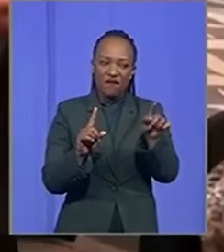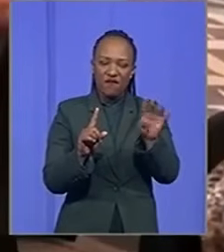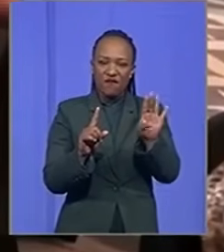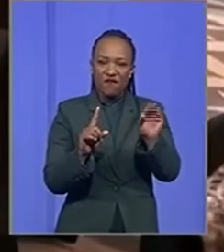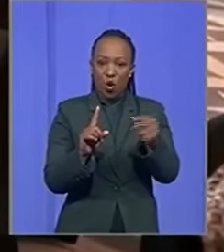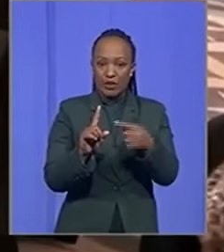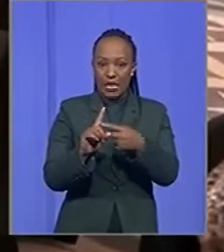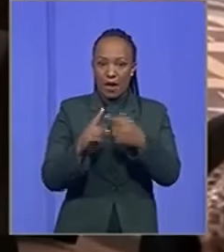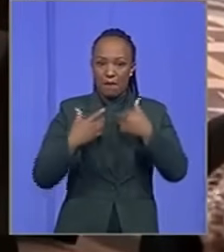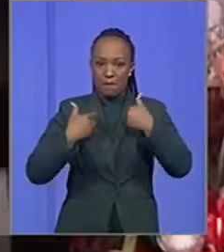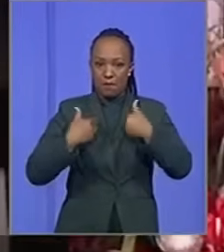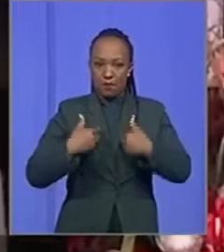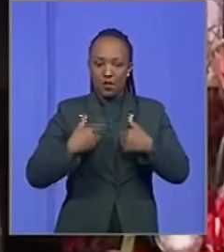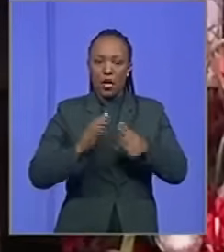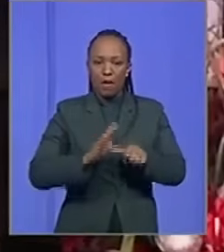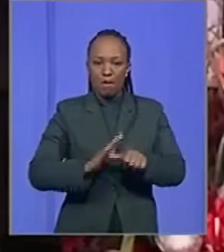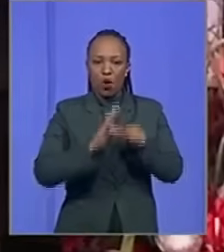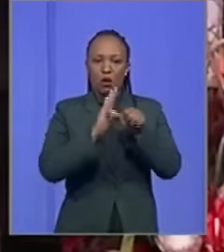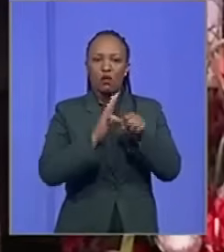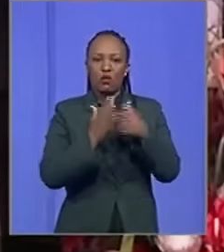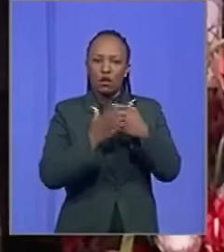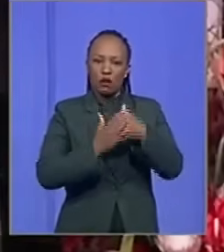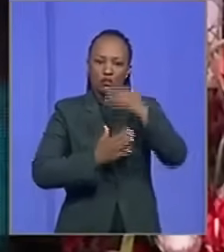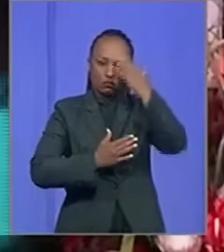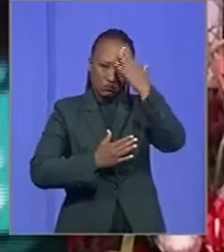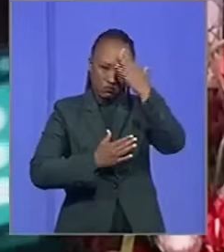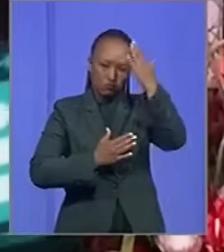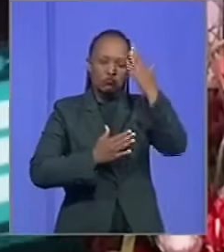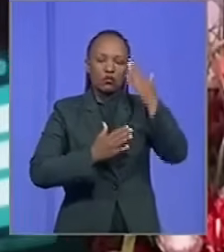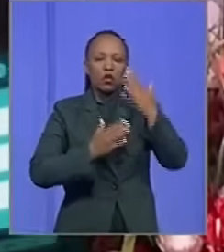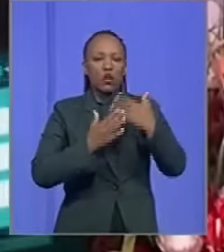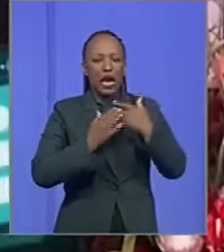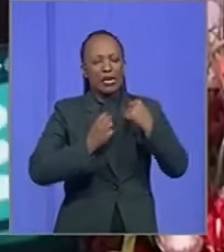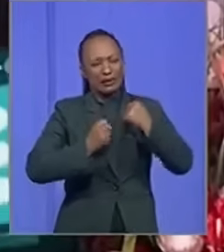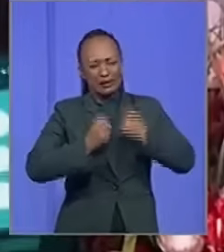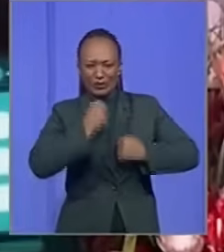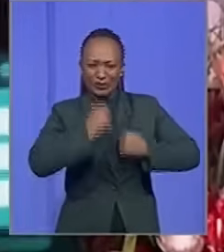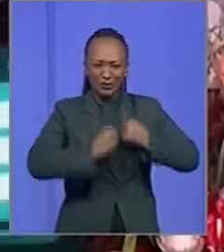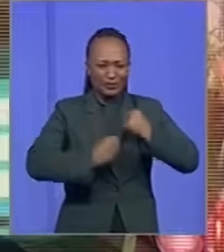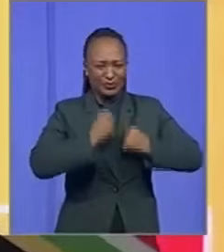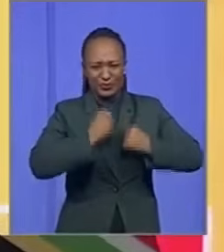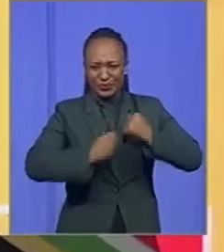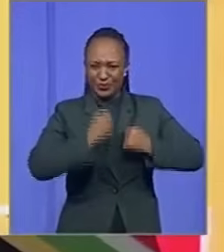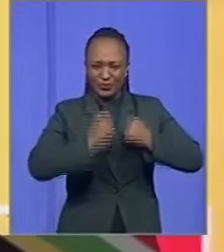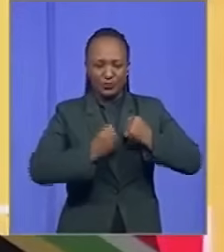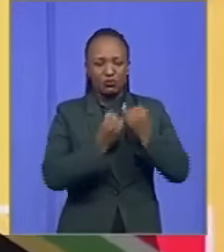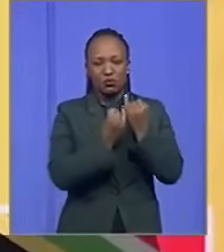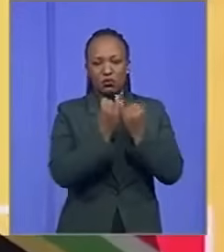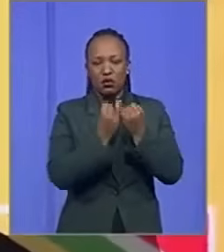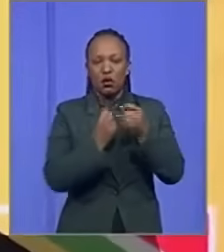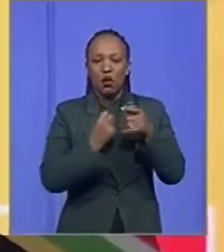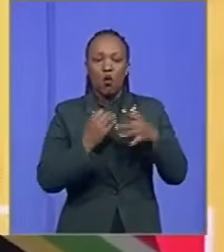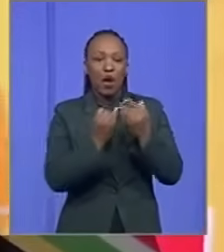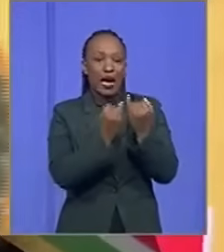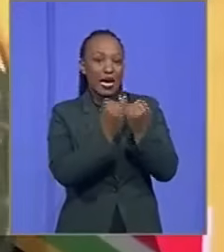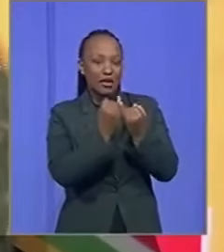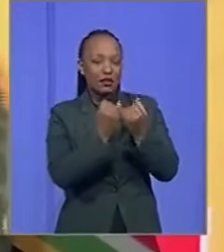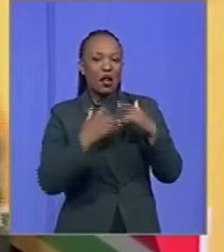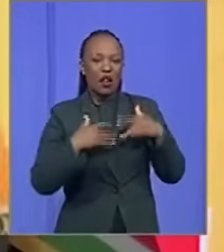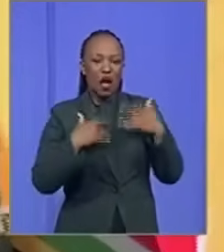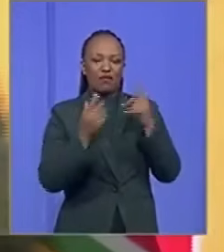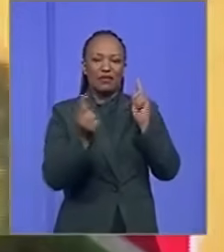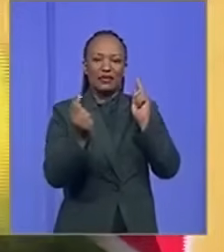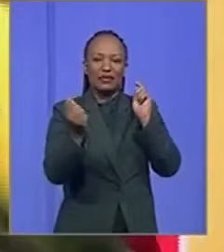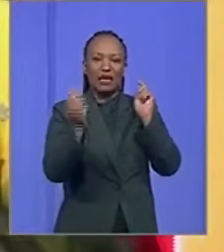it's very important or le no graduate de khono di matha because ha o tsebe ke tshintsa bophelo race e tshintsa bophelo ba